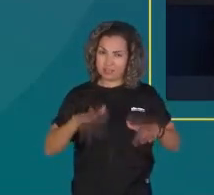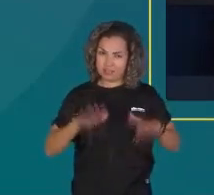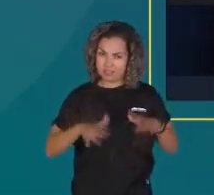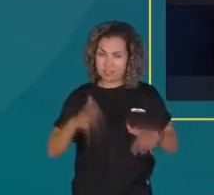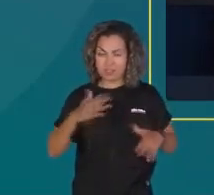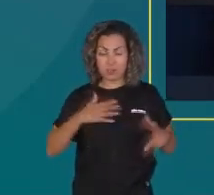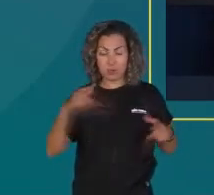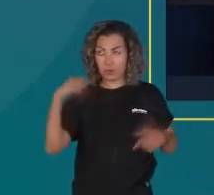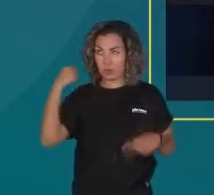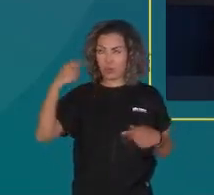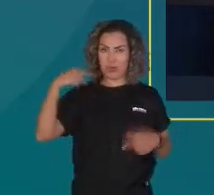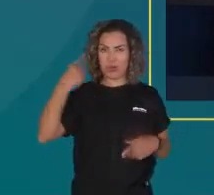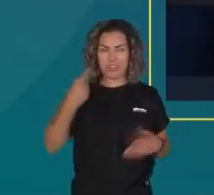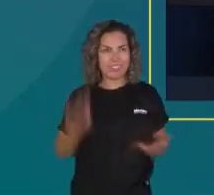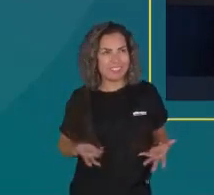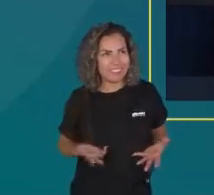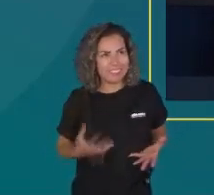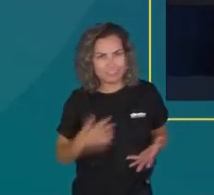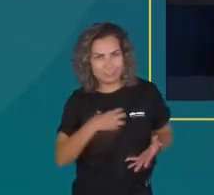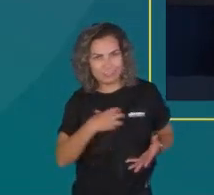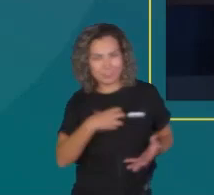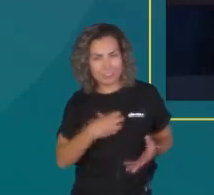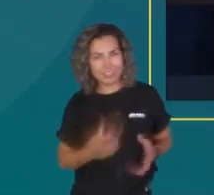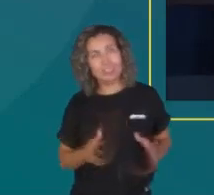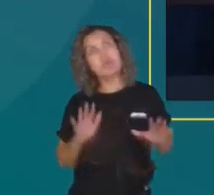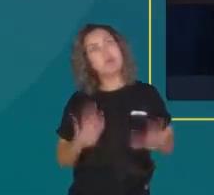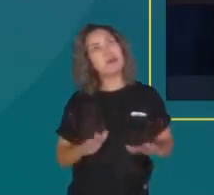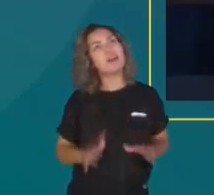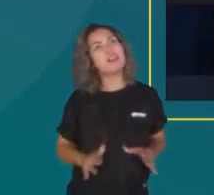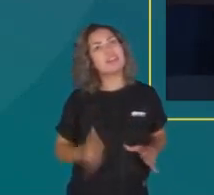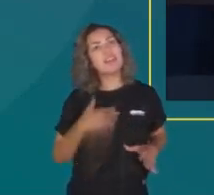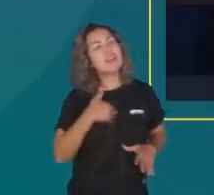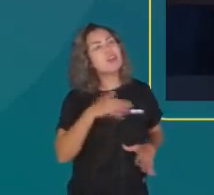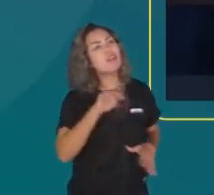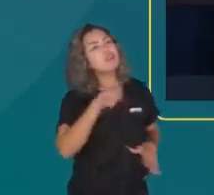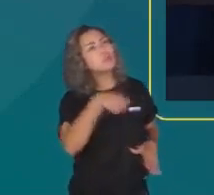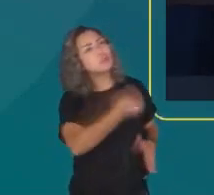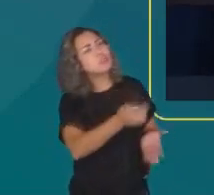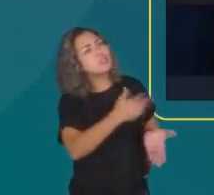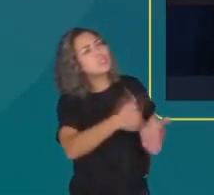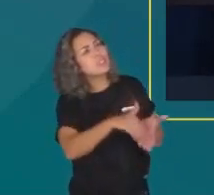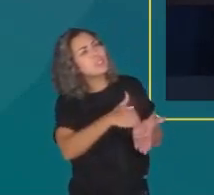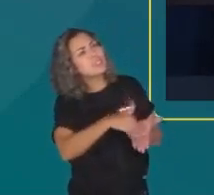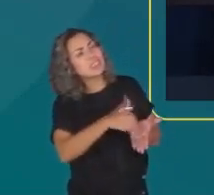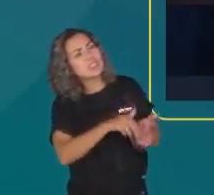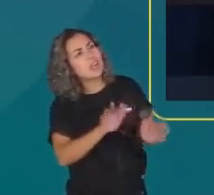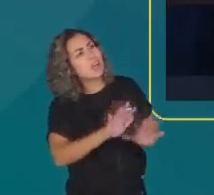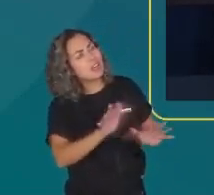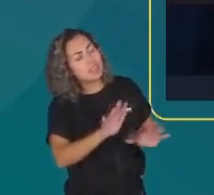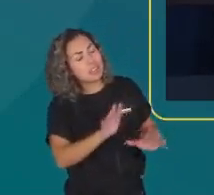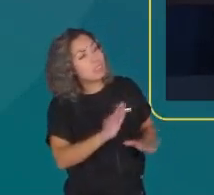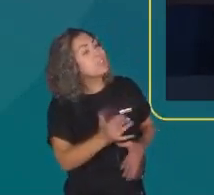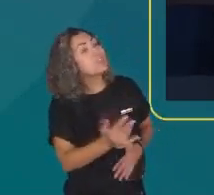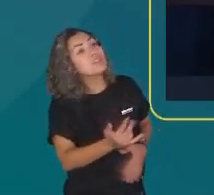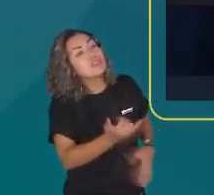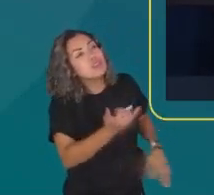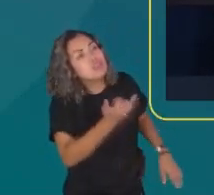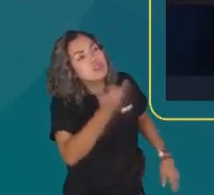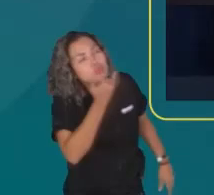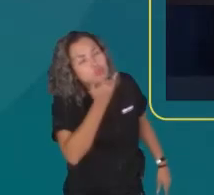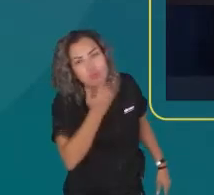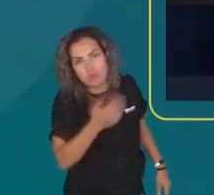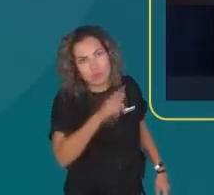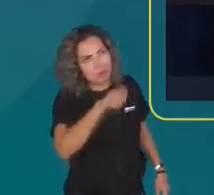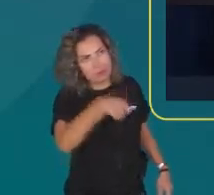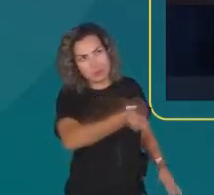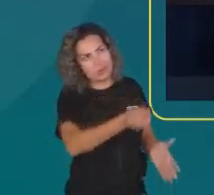you the wrong name. I called you Secretary Mira. But I think you'll forgive me for this one. And I'll get it right this